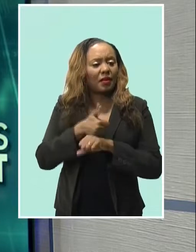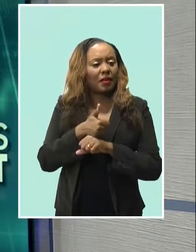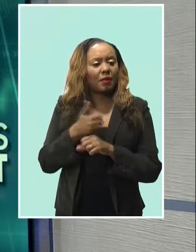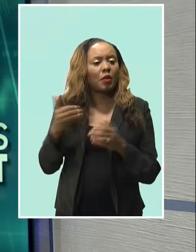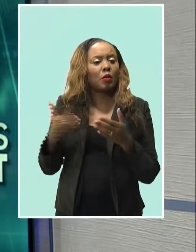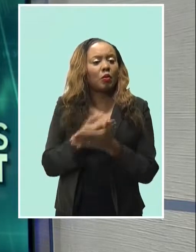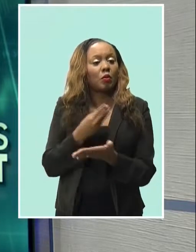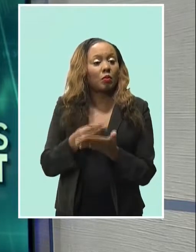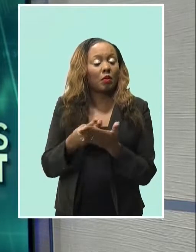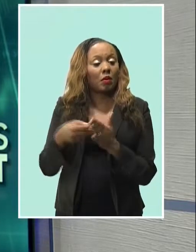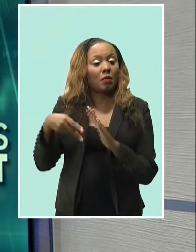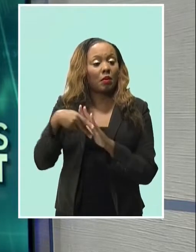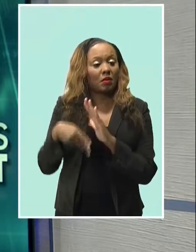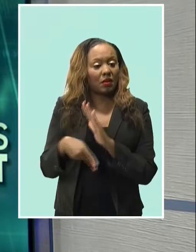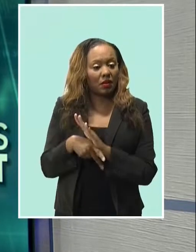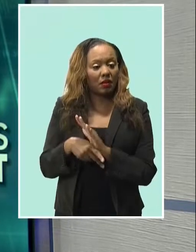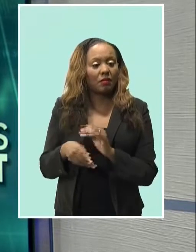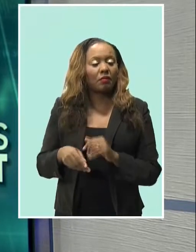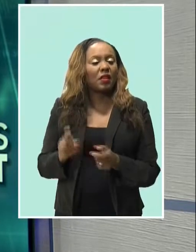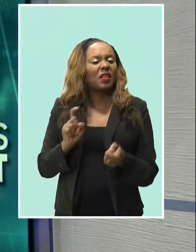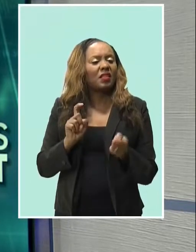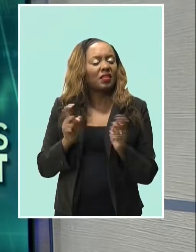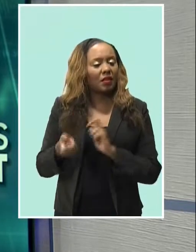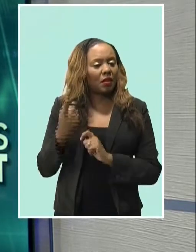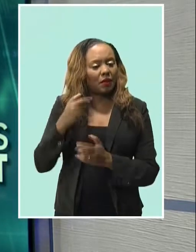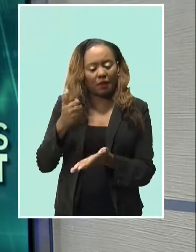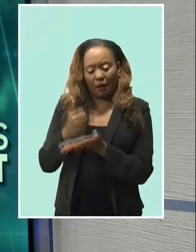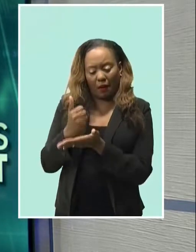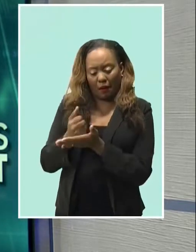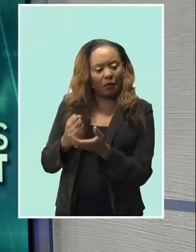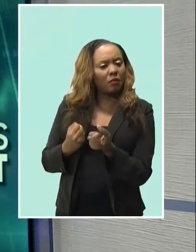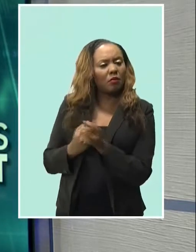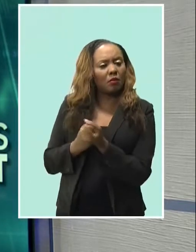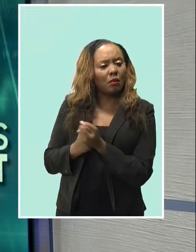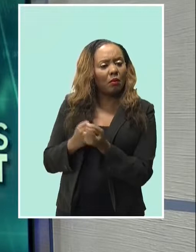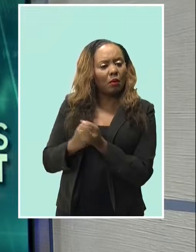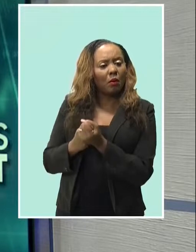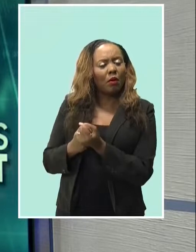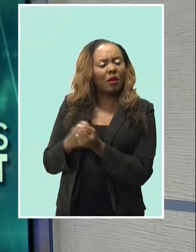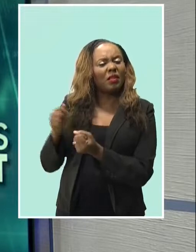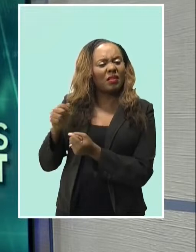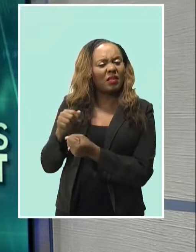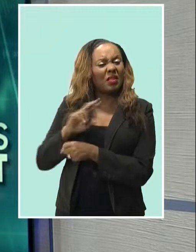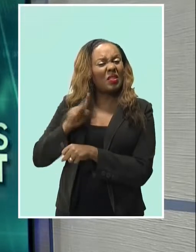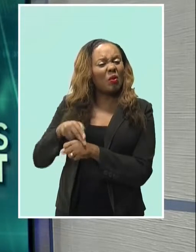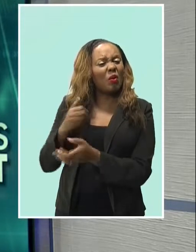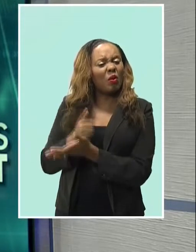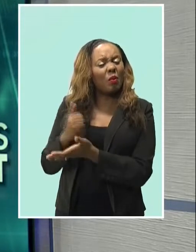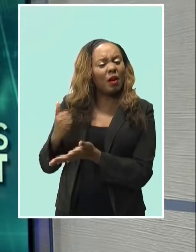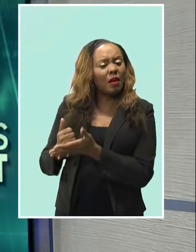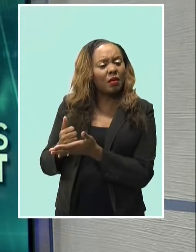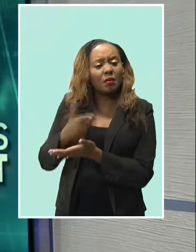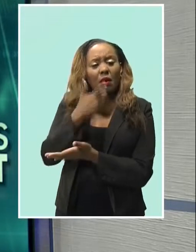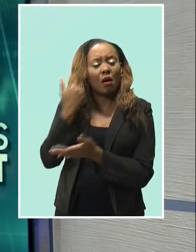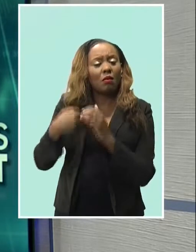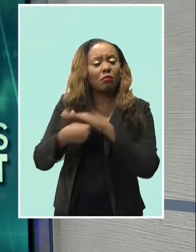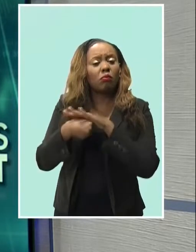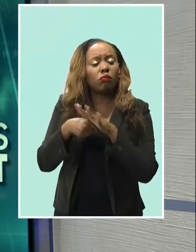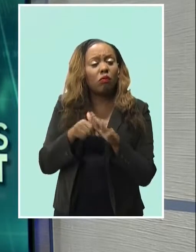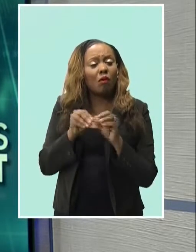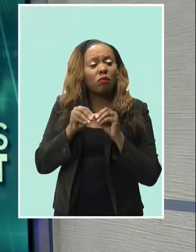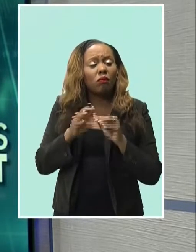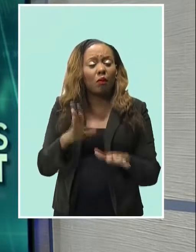policy measures those changes are mainly intended to support the domestic banking sector in light of the projected impact of